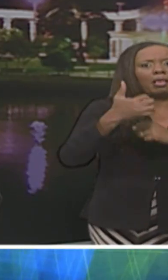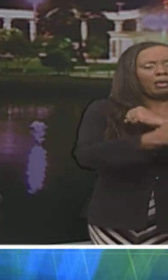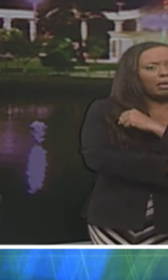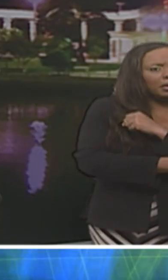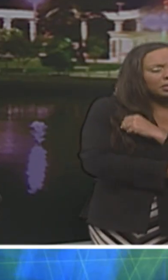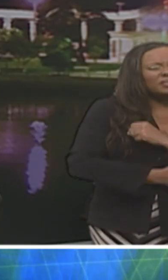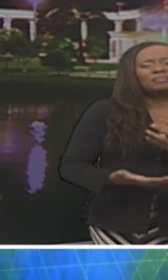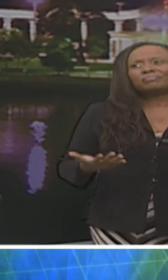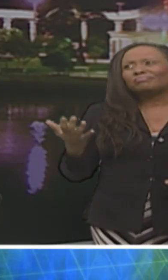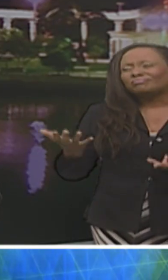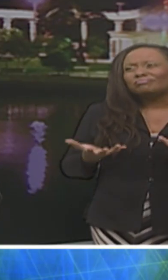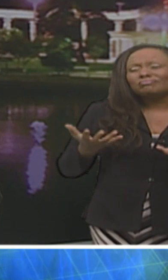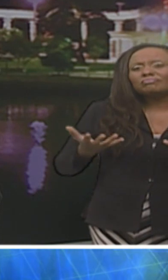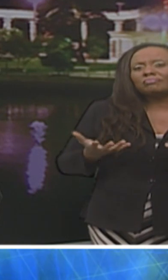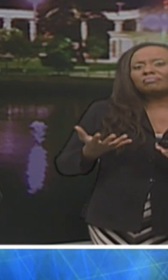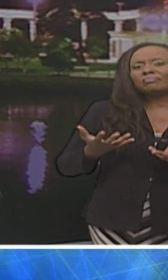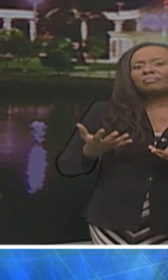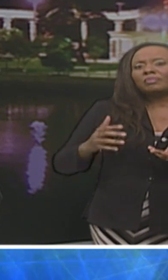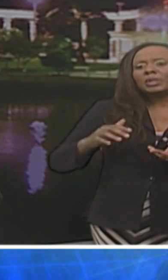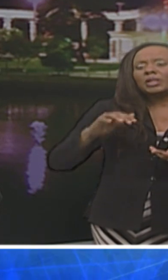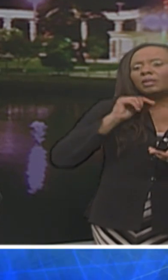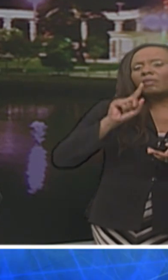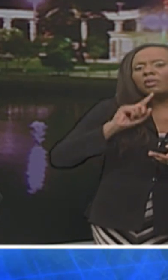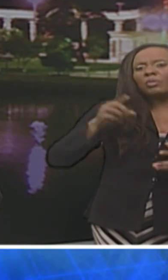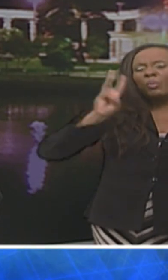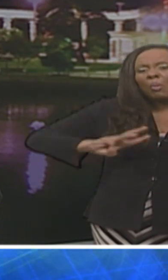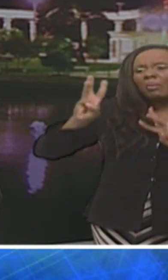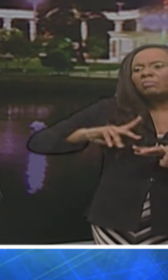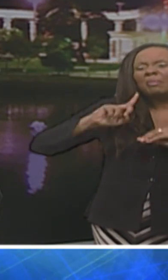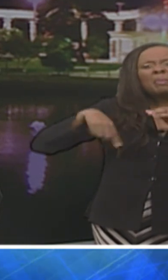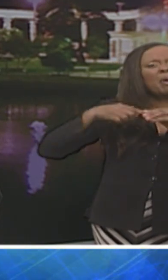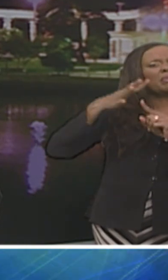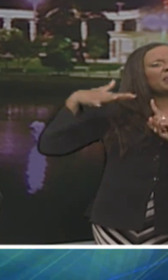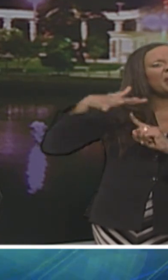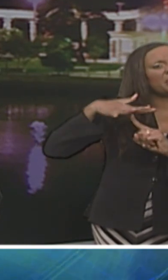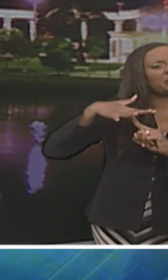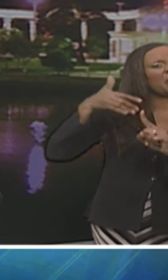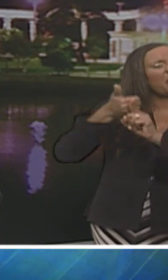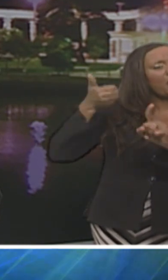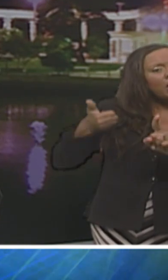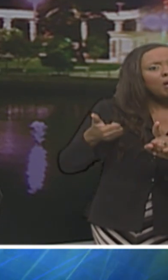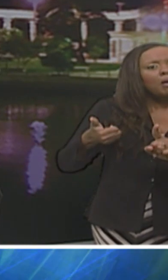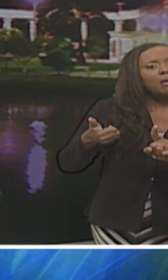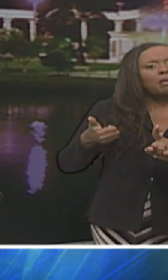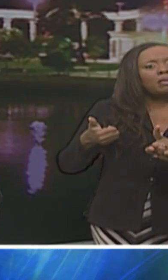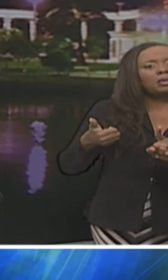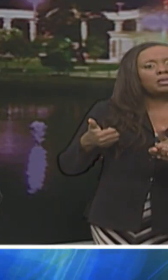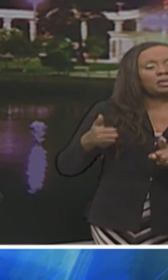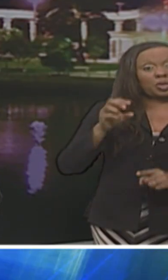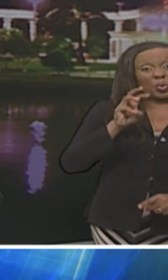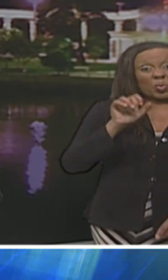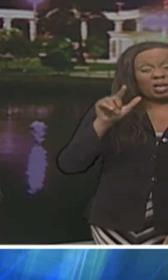unduly worried about the environmental impact. We're talking about wells that are, in the first instance, being dug to about